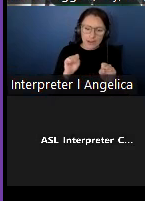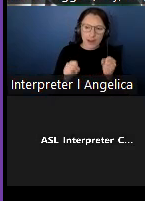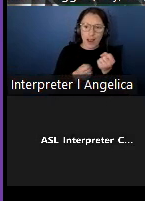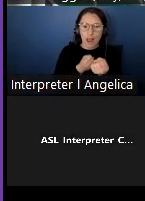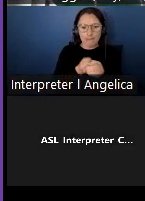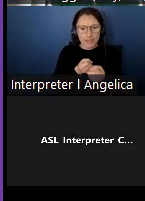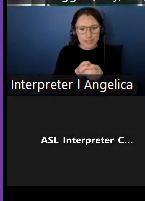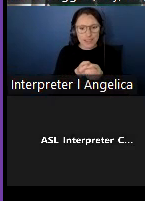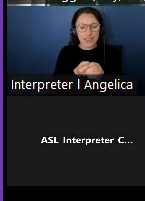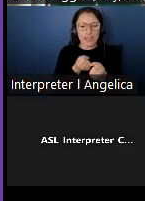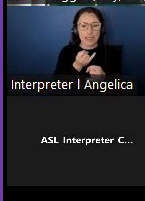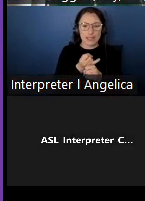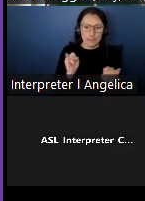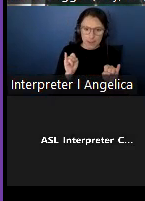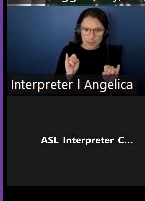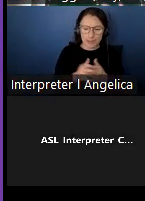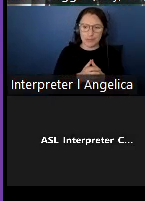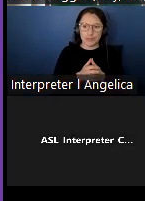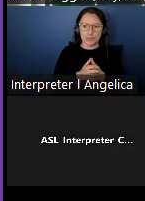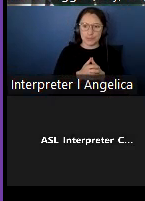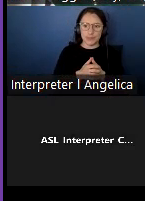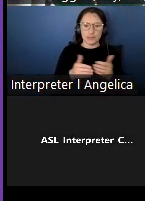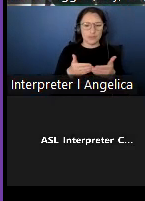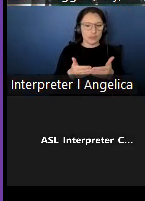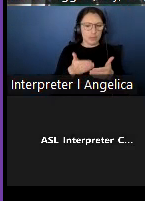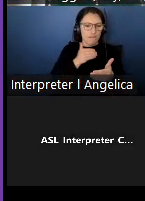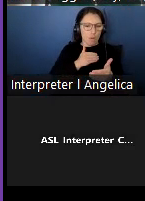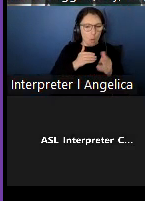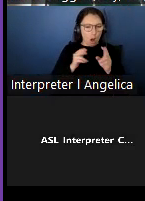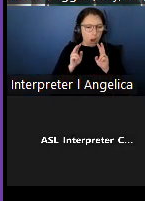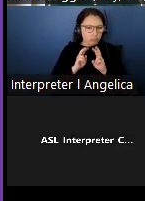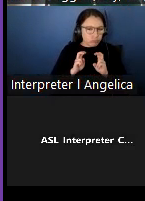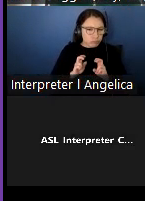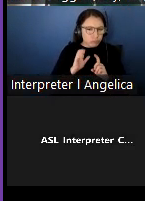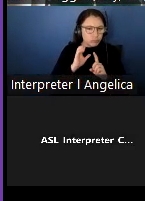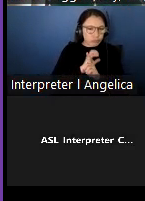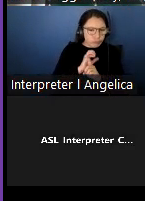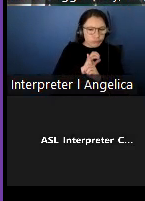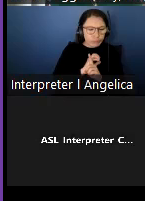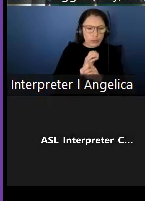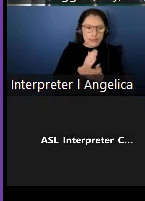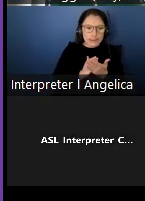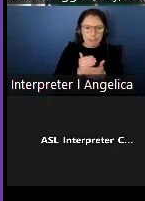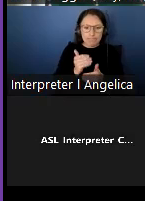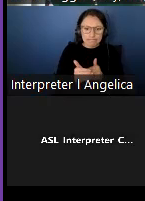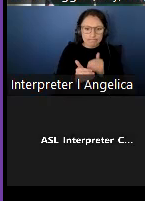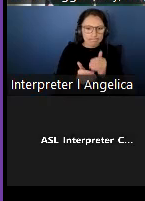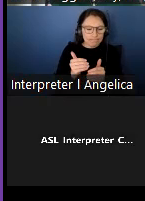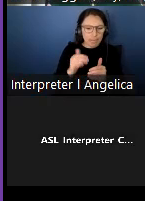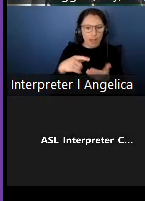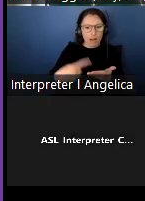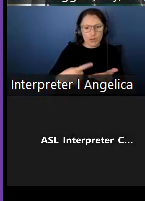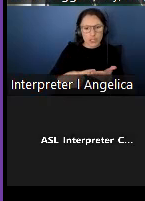and independence. Before we explore some of the steps within that conversation and different